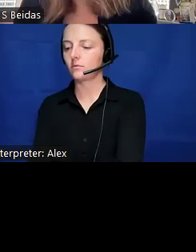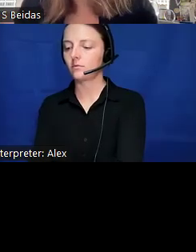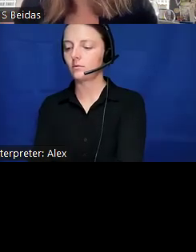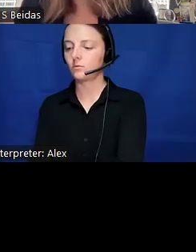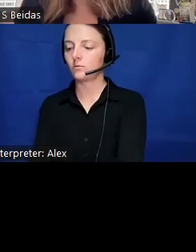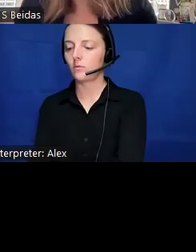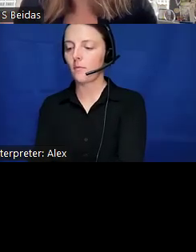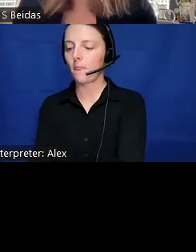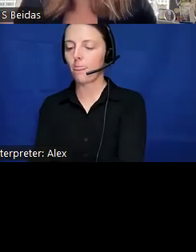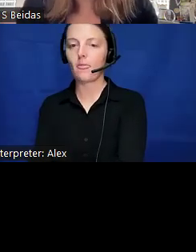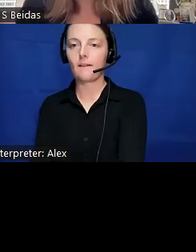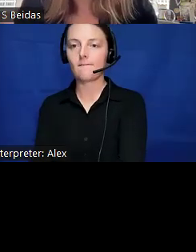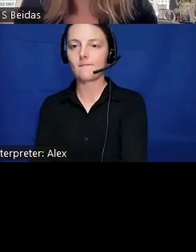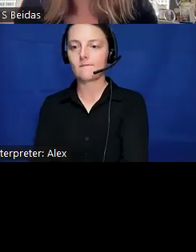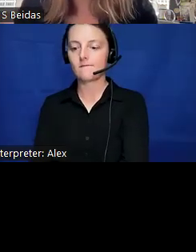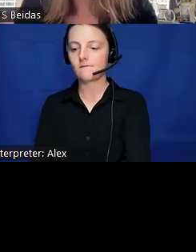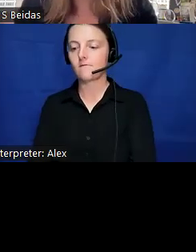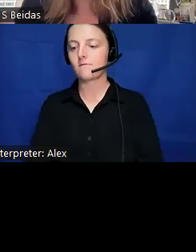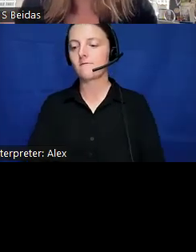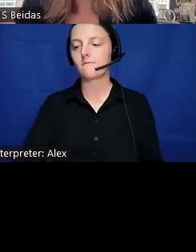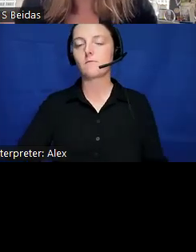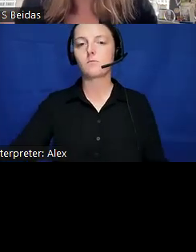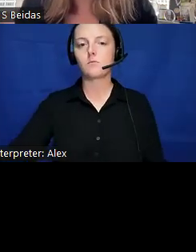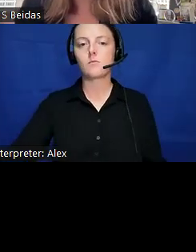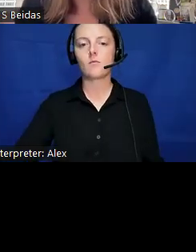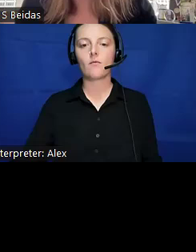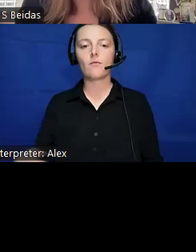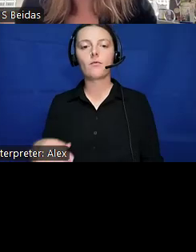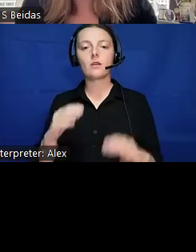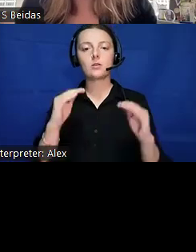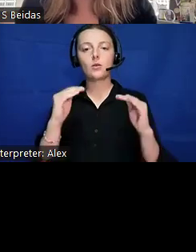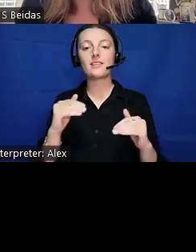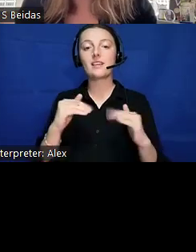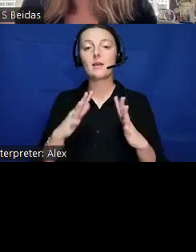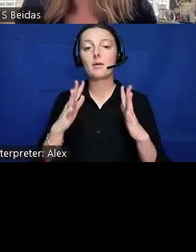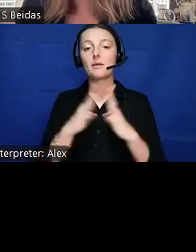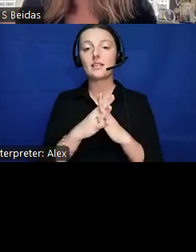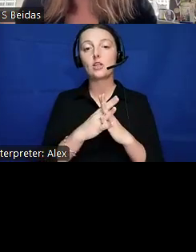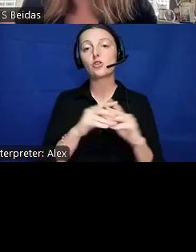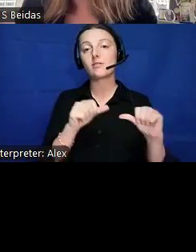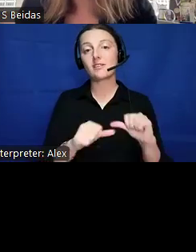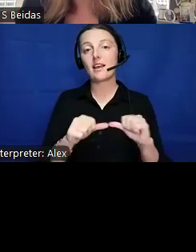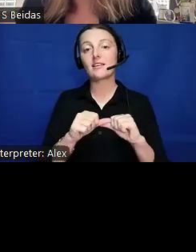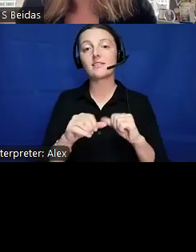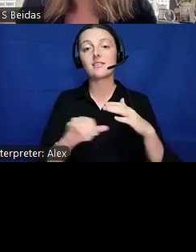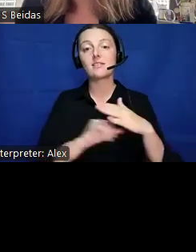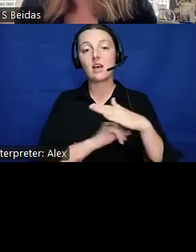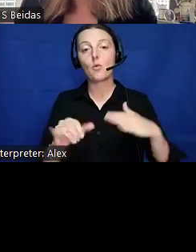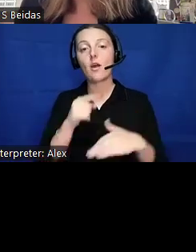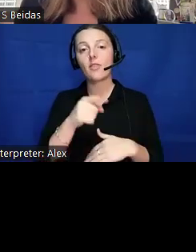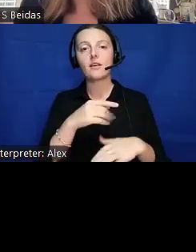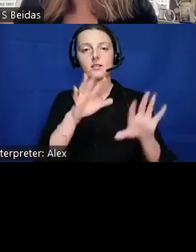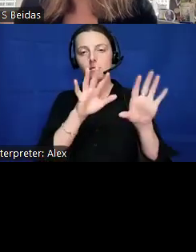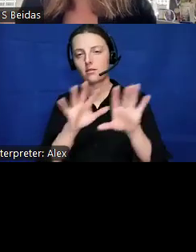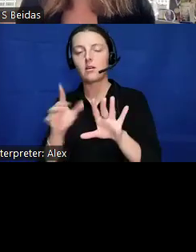I like to share this implementation science subway, which I co-developed with my colleagues, Dr. Lane Fall and Dr. Kern, to help people